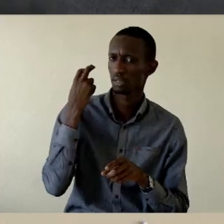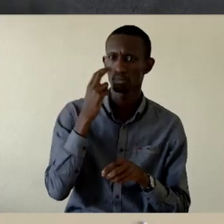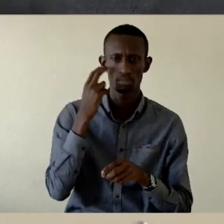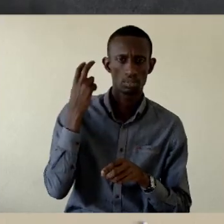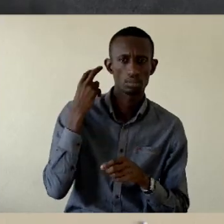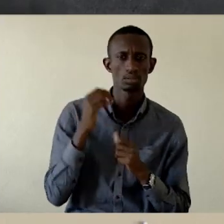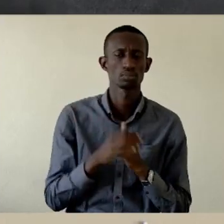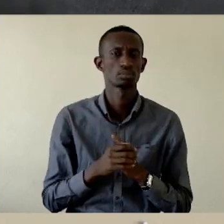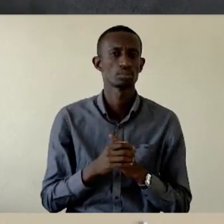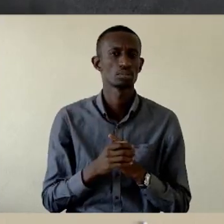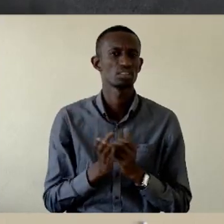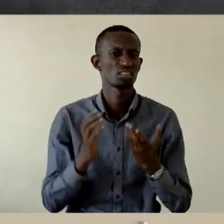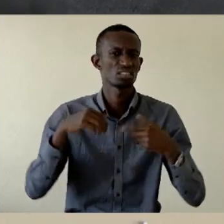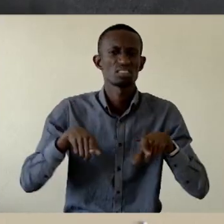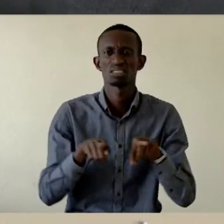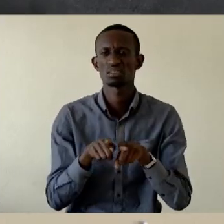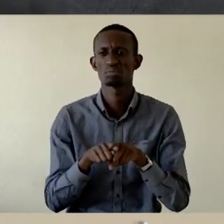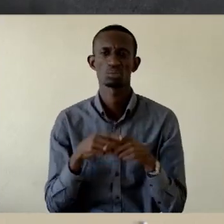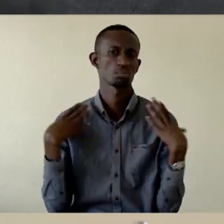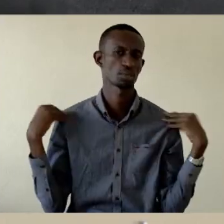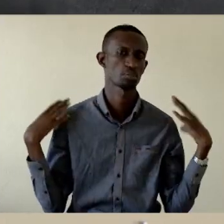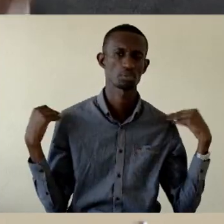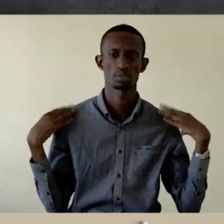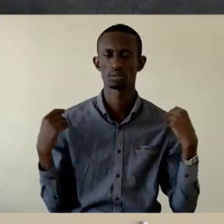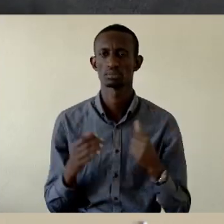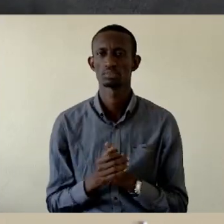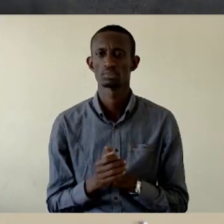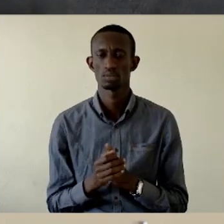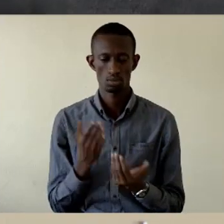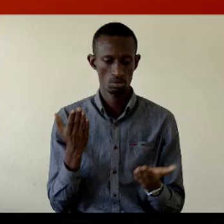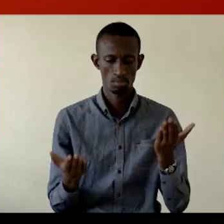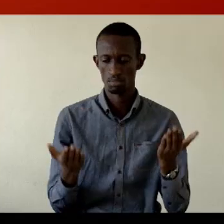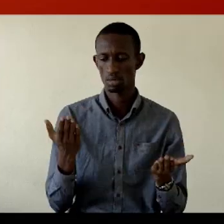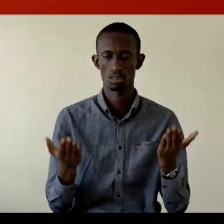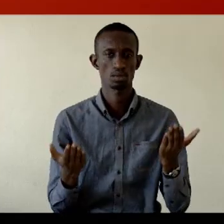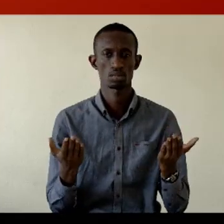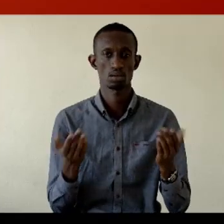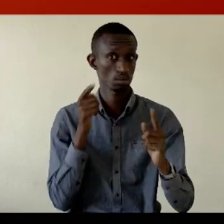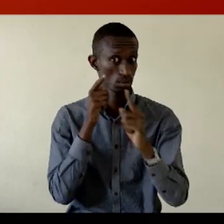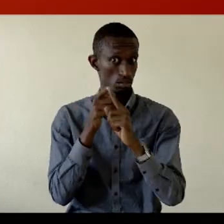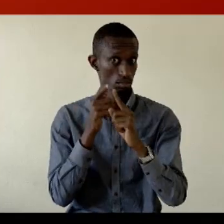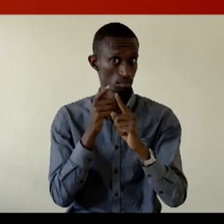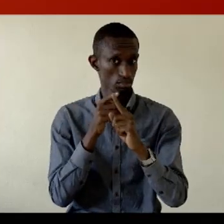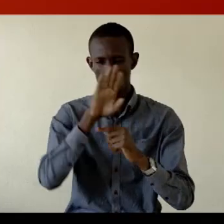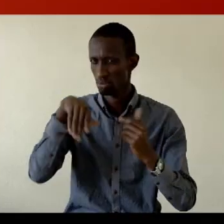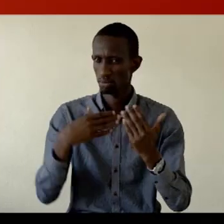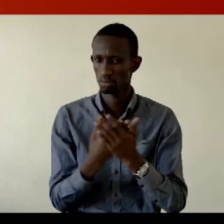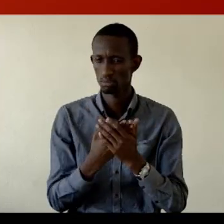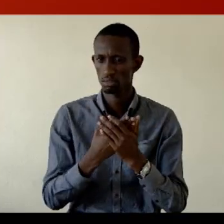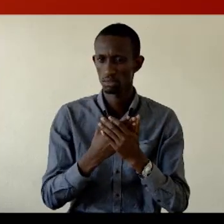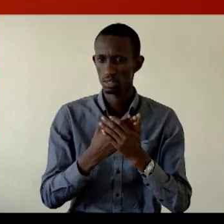exercise, I've compiled all of the objectives we have from the lessons we have